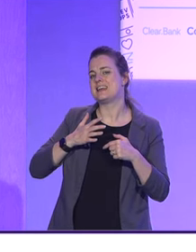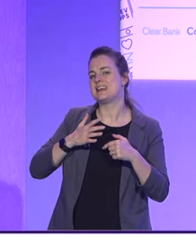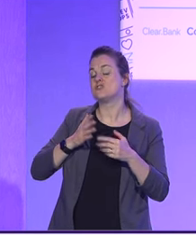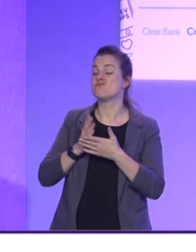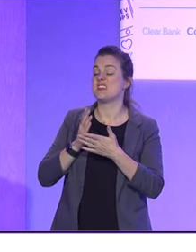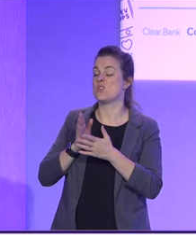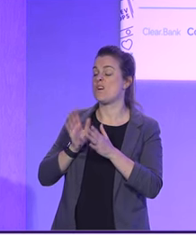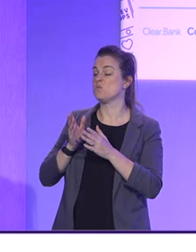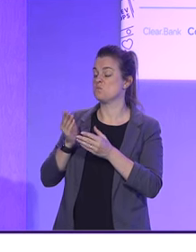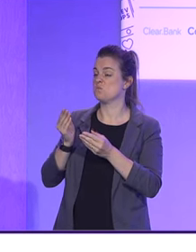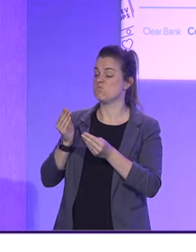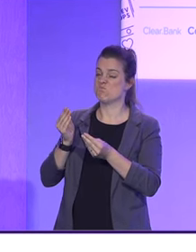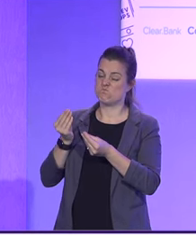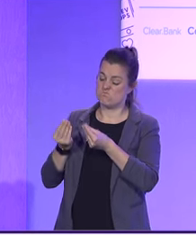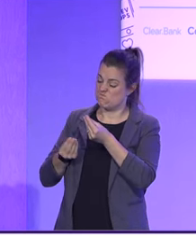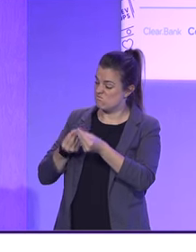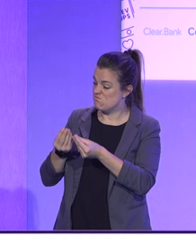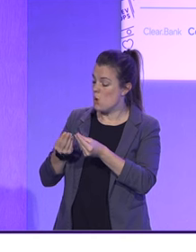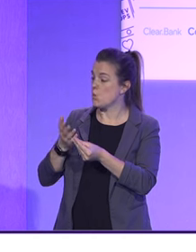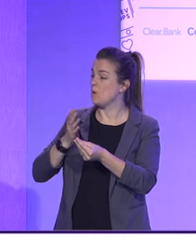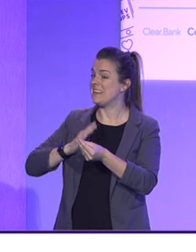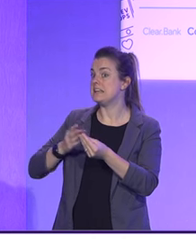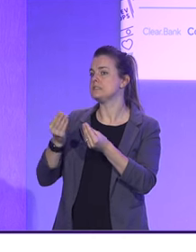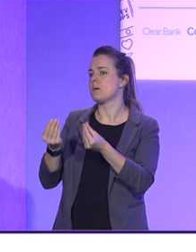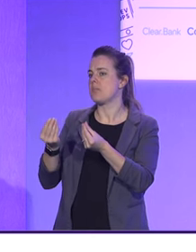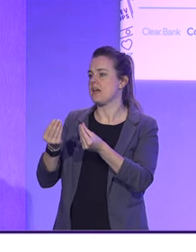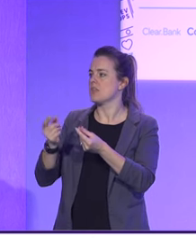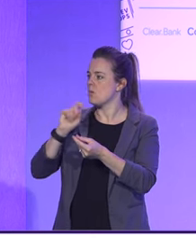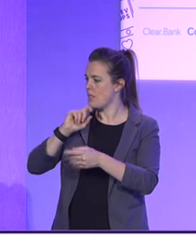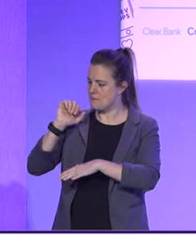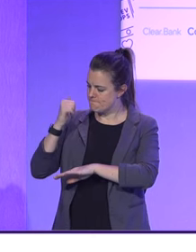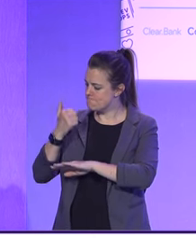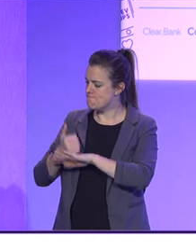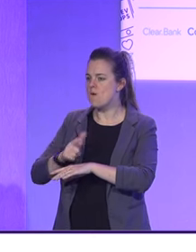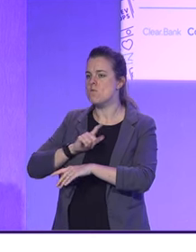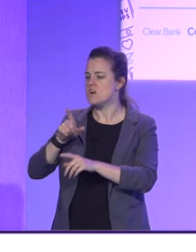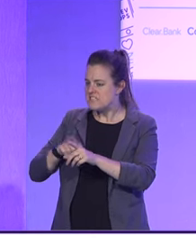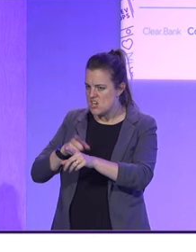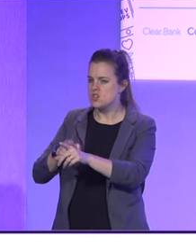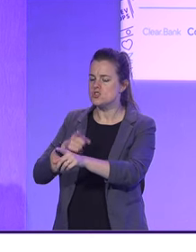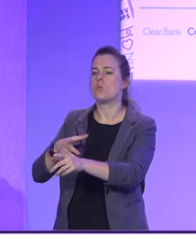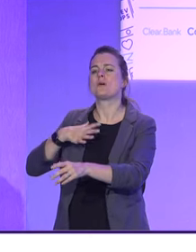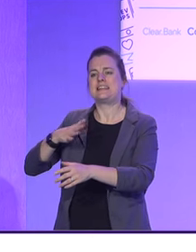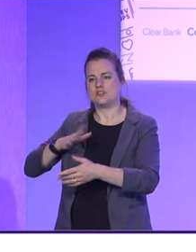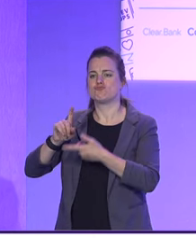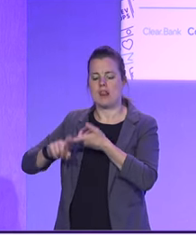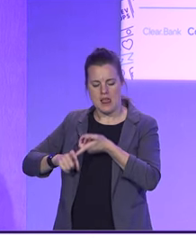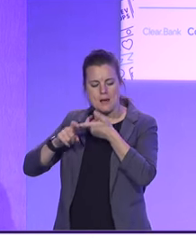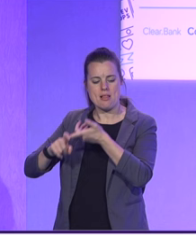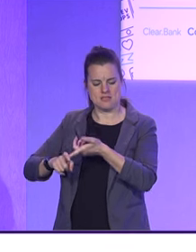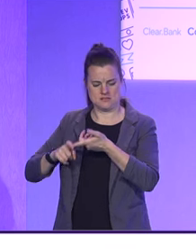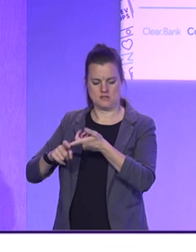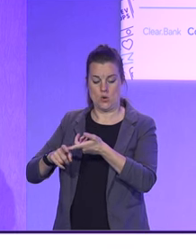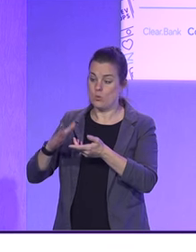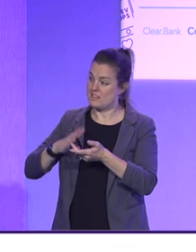to be there for a long term, for years. We are not saying about months or 1 year, 2 years. We have to maintain the